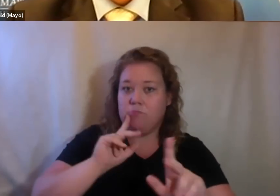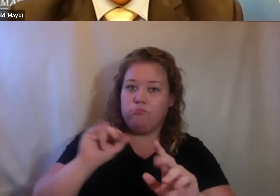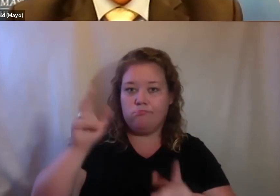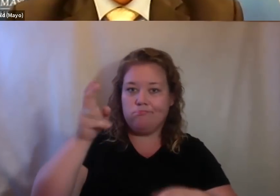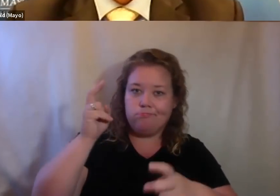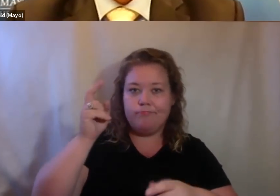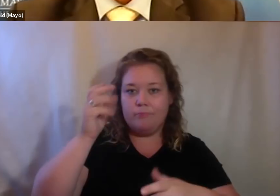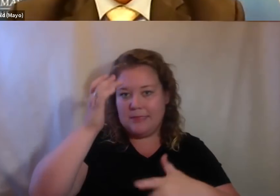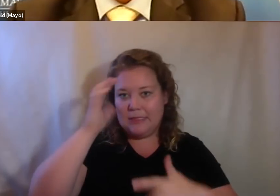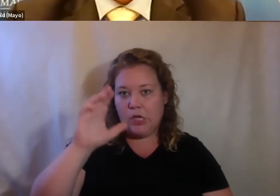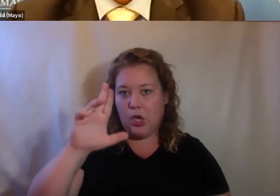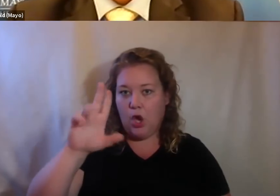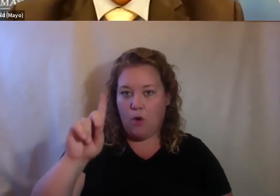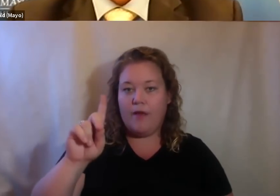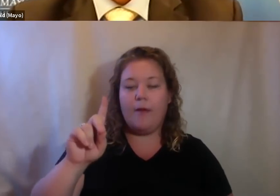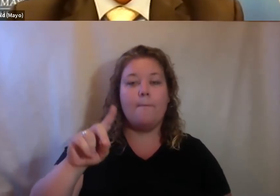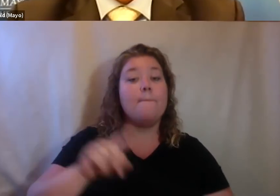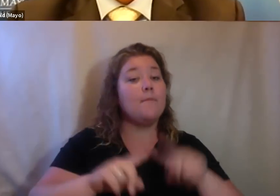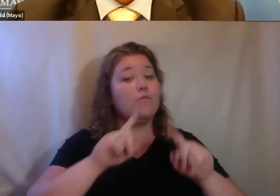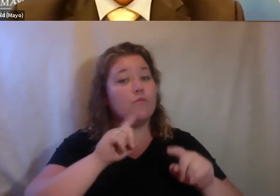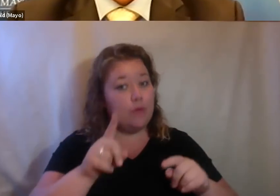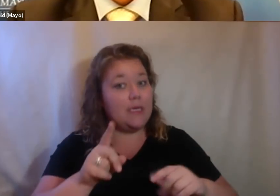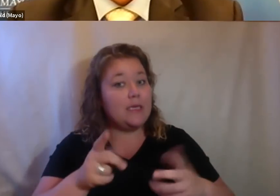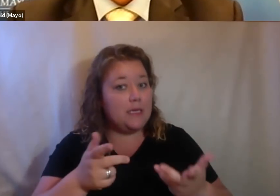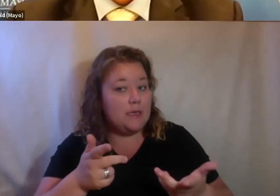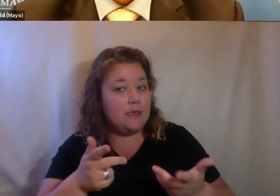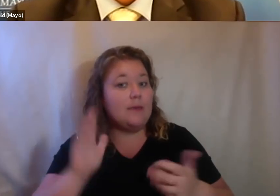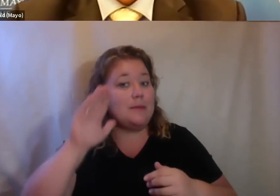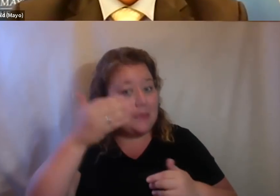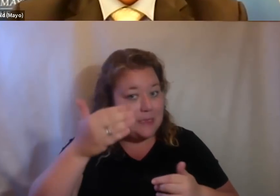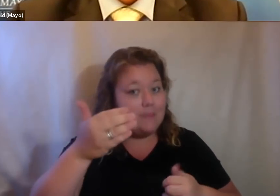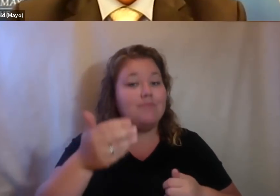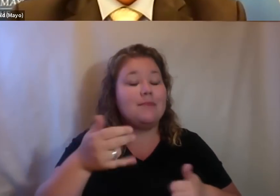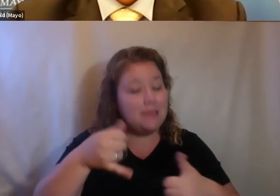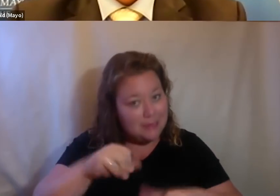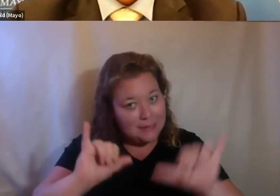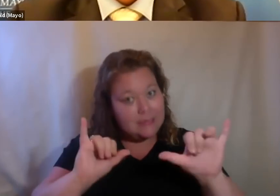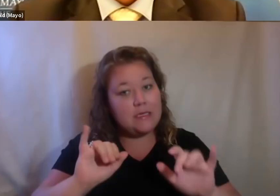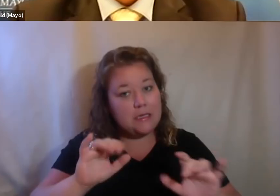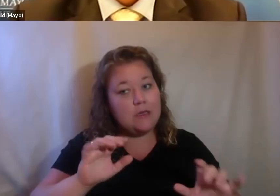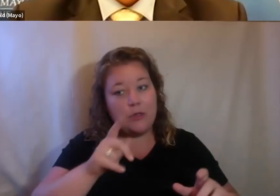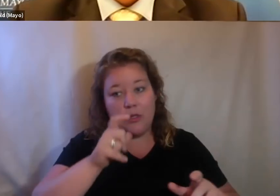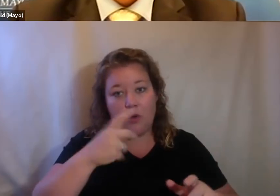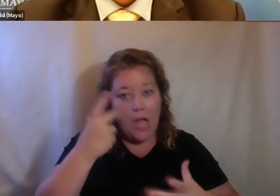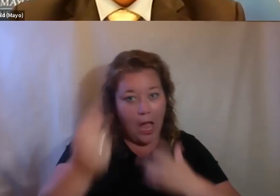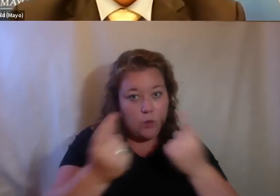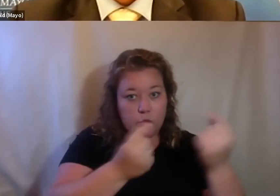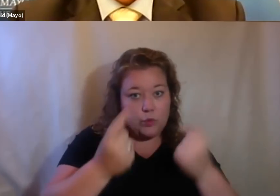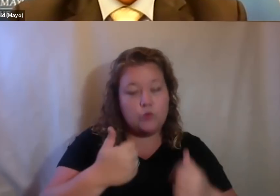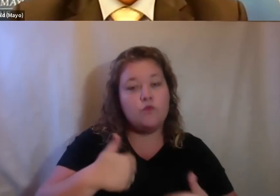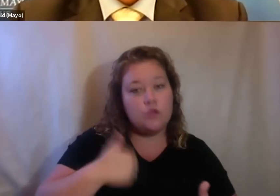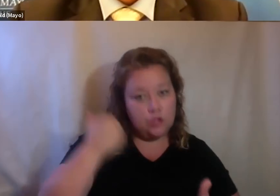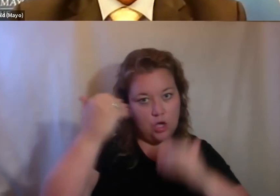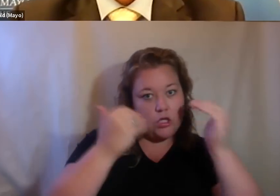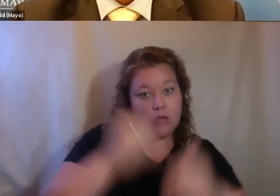major trends along those lines at this point. It still continues to predominantly be the young adult population in our